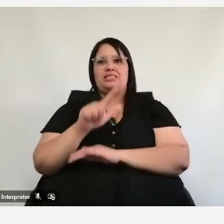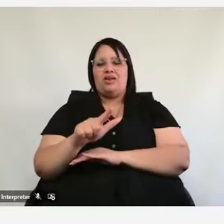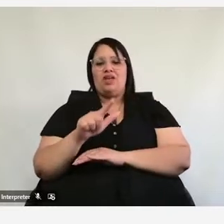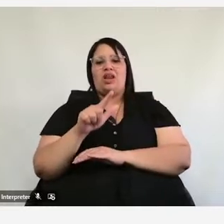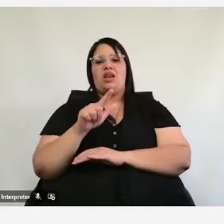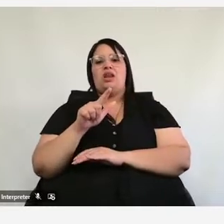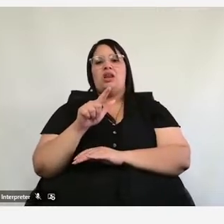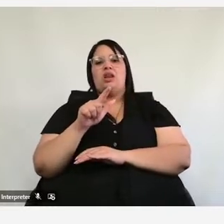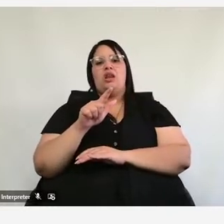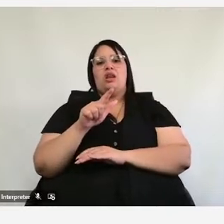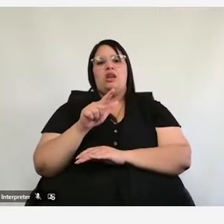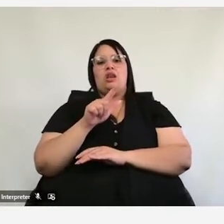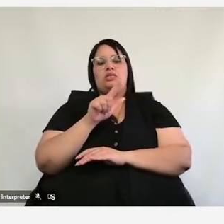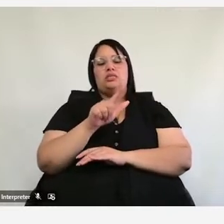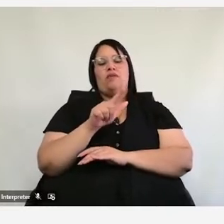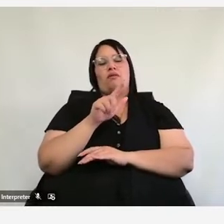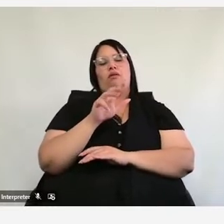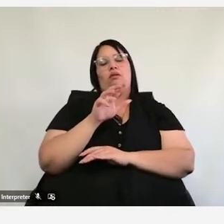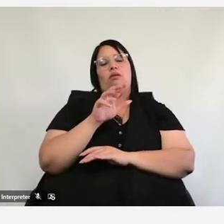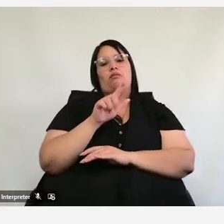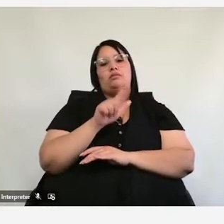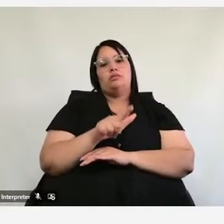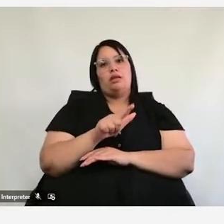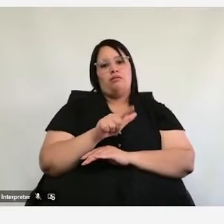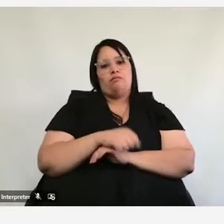7,907, so